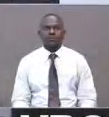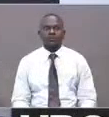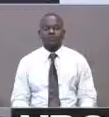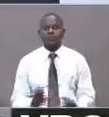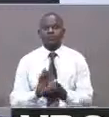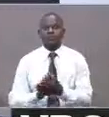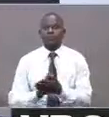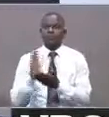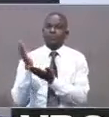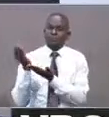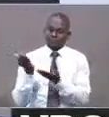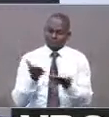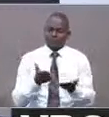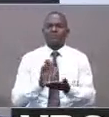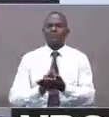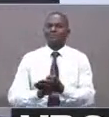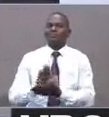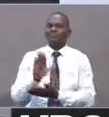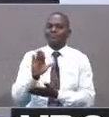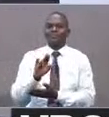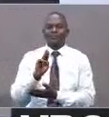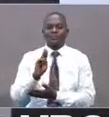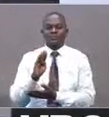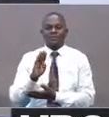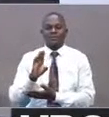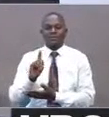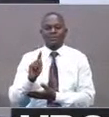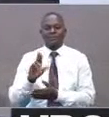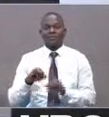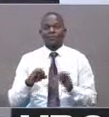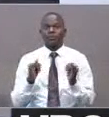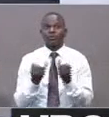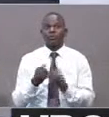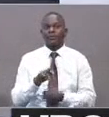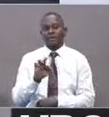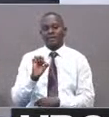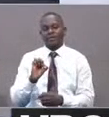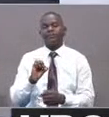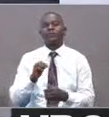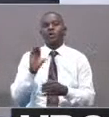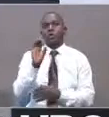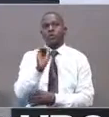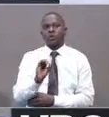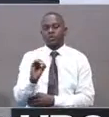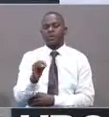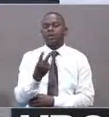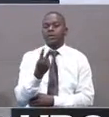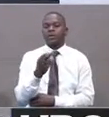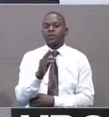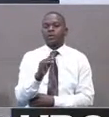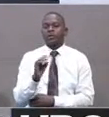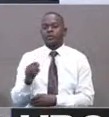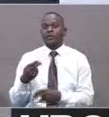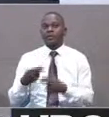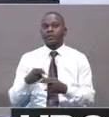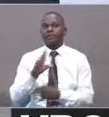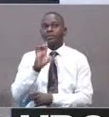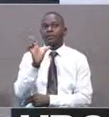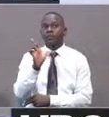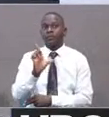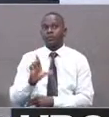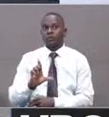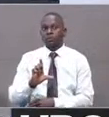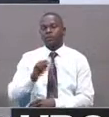A very warm welcome and a very good evening to UBC News tonight. It is the 8th day of October 2021. I'm Lauryn Masika